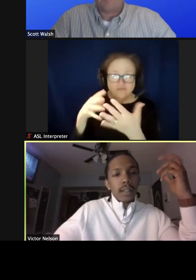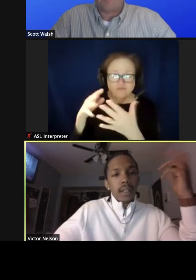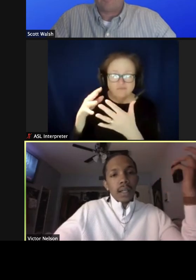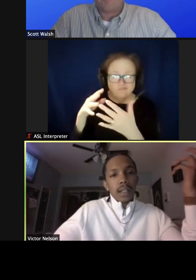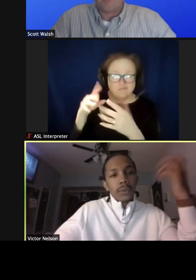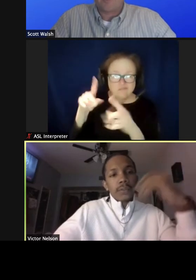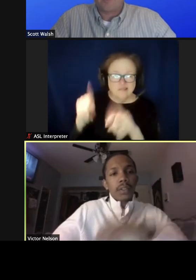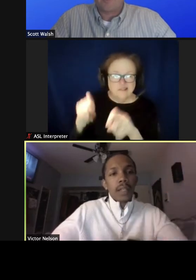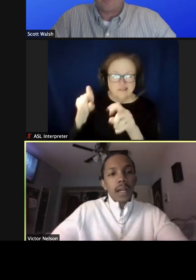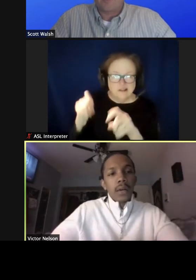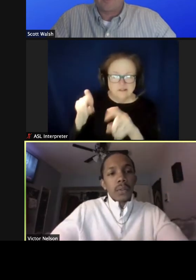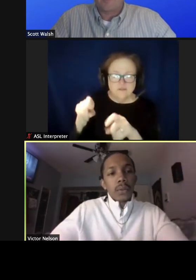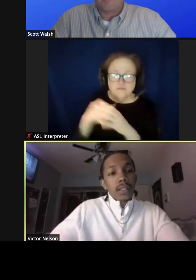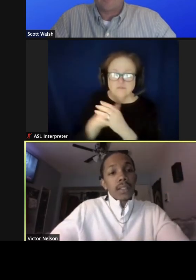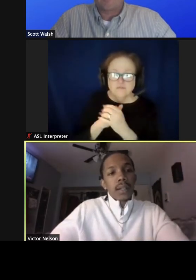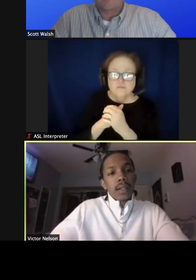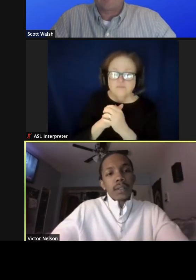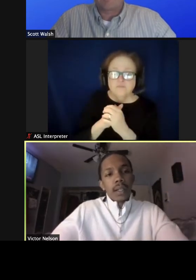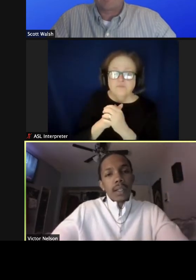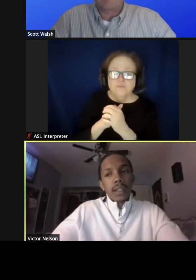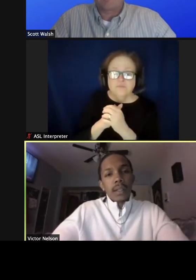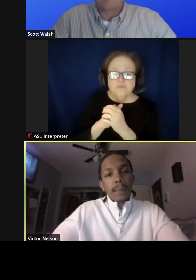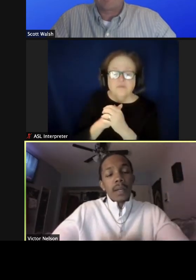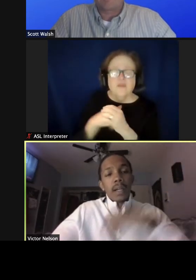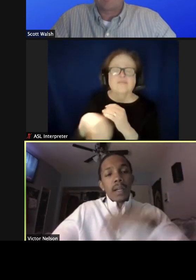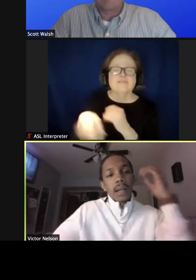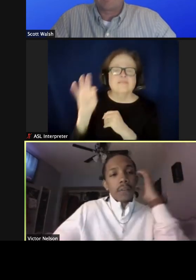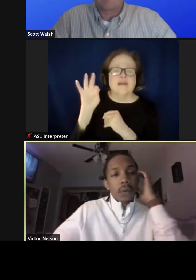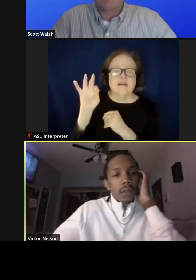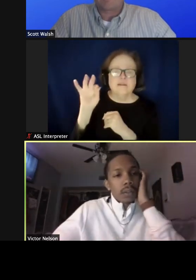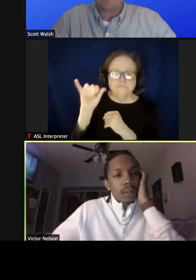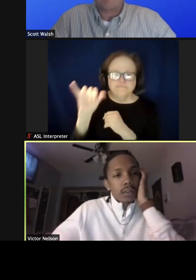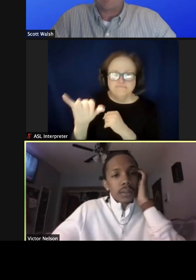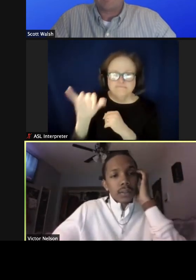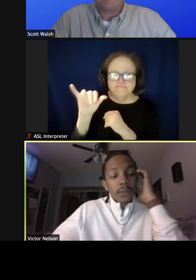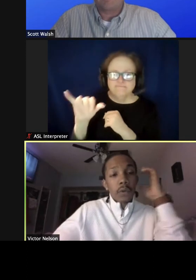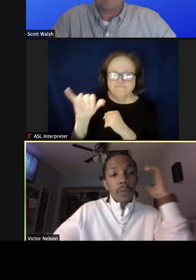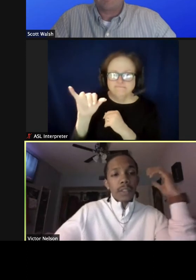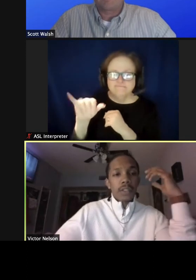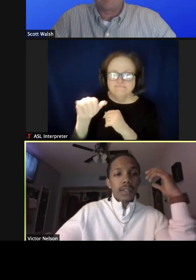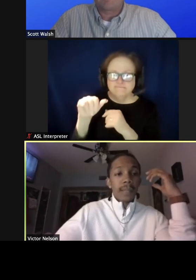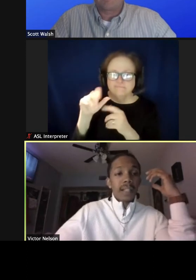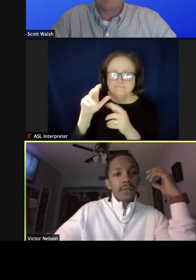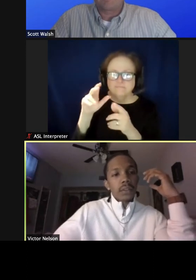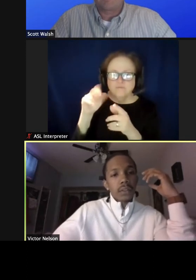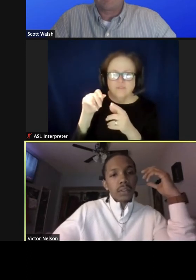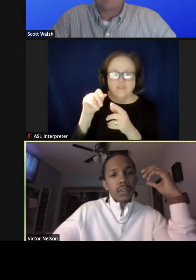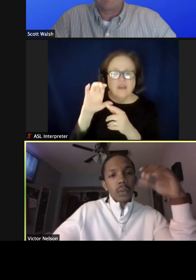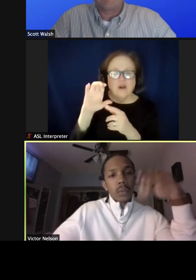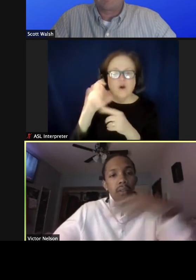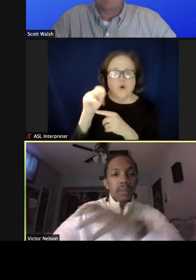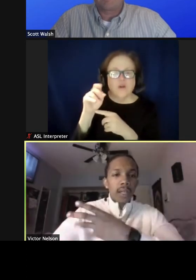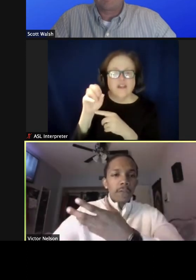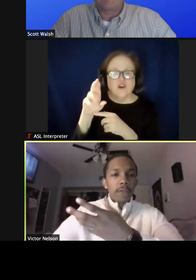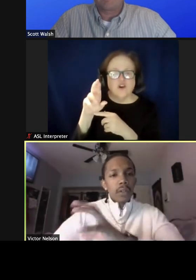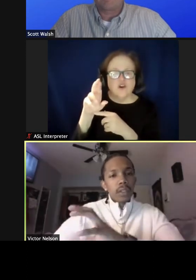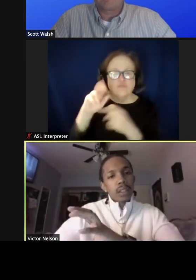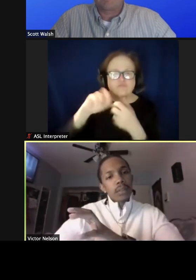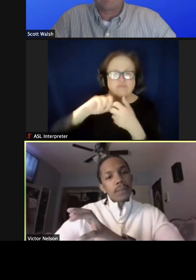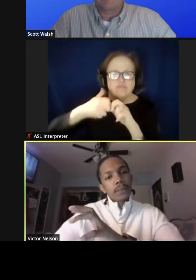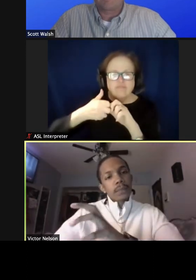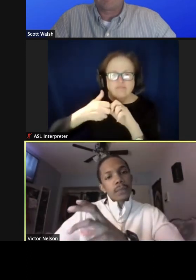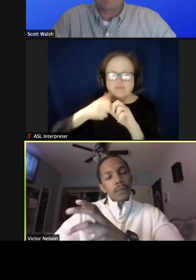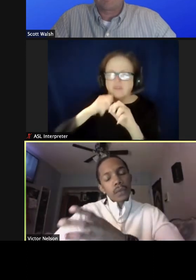evaluation. And it was figured out, it was discovered that my, I have a cochlear deformation in my left ear where it's not